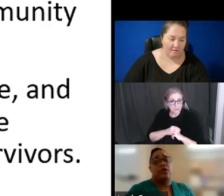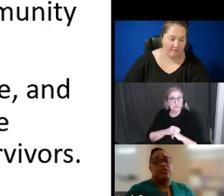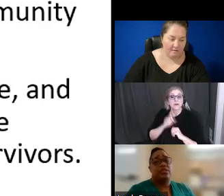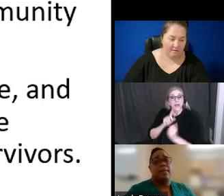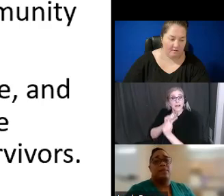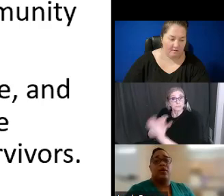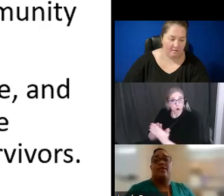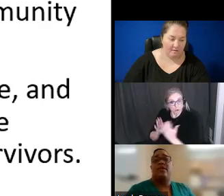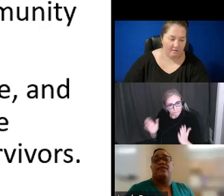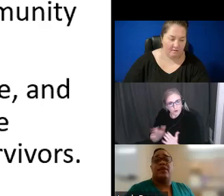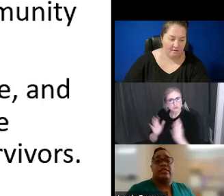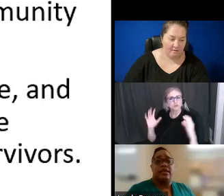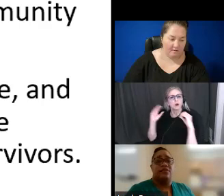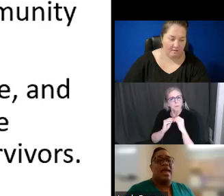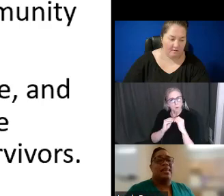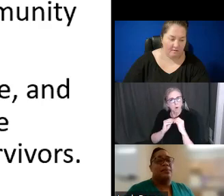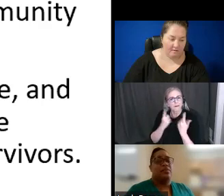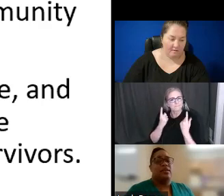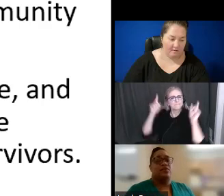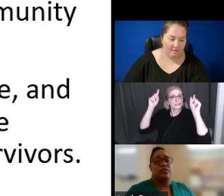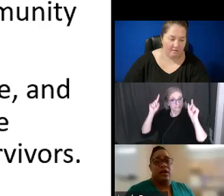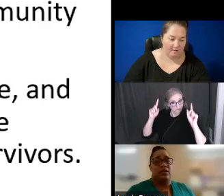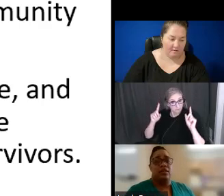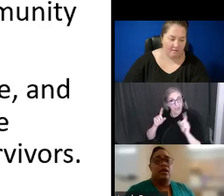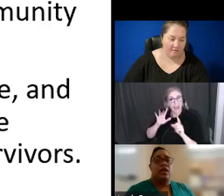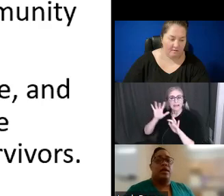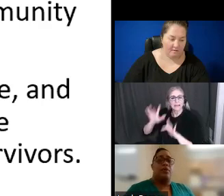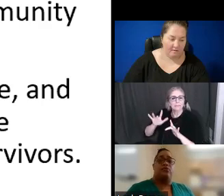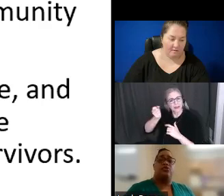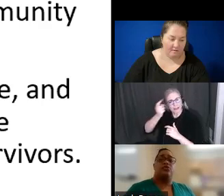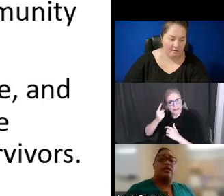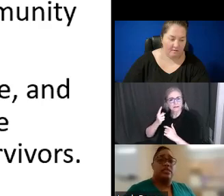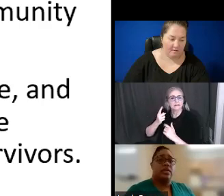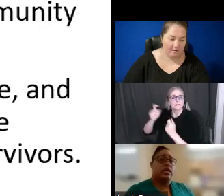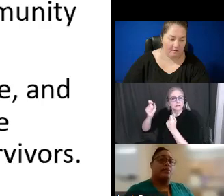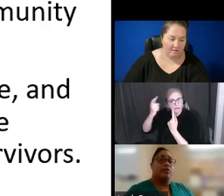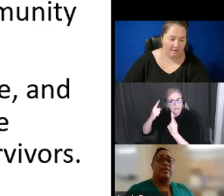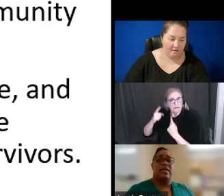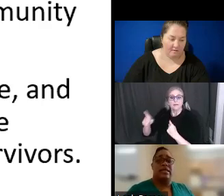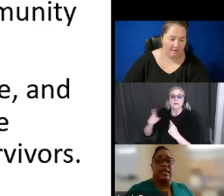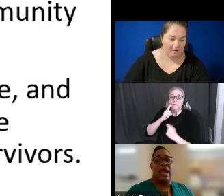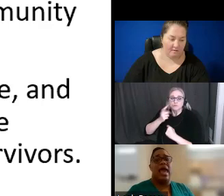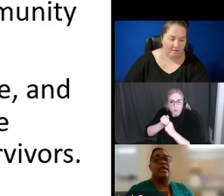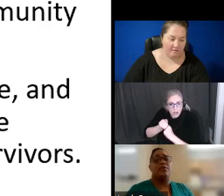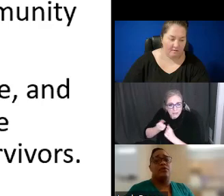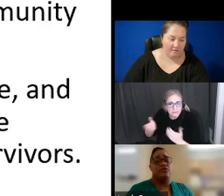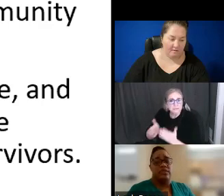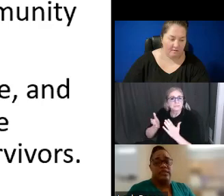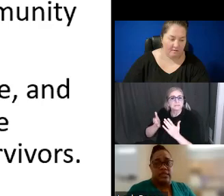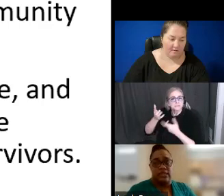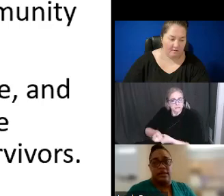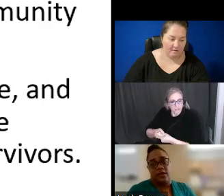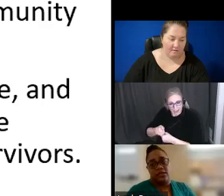approach fosters a more effective and empathetic response. It promotes trust, it promotes healing, and it